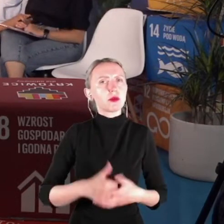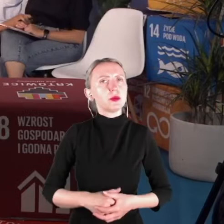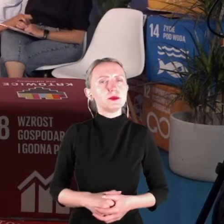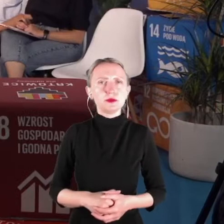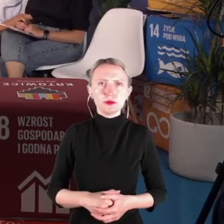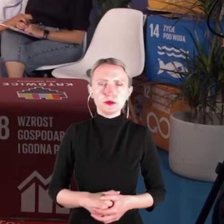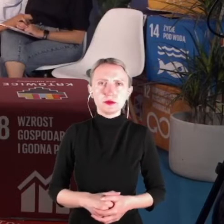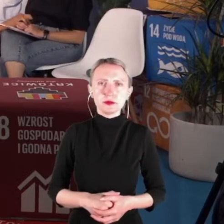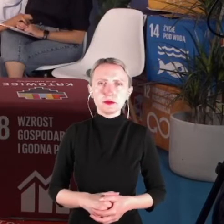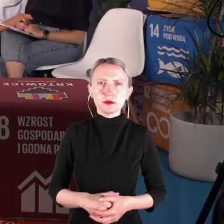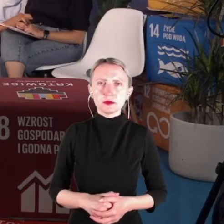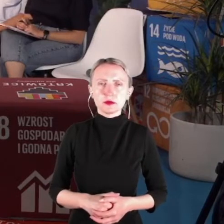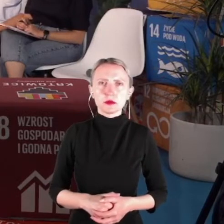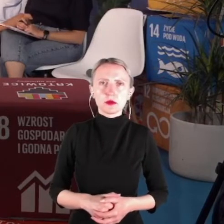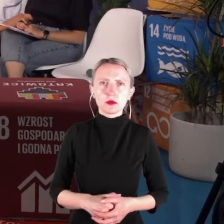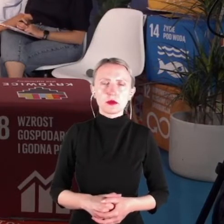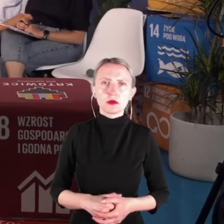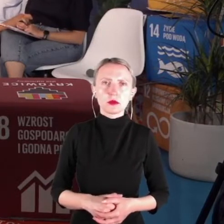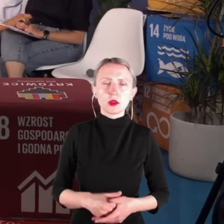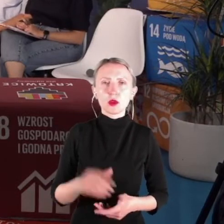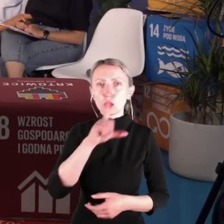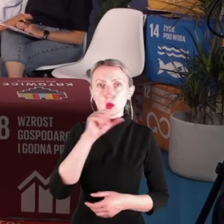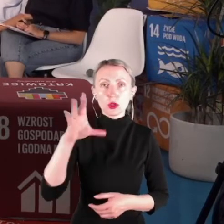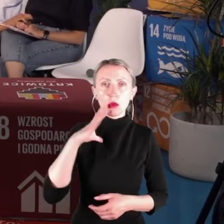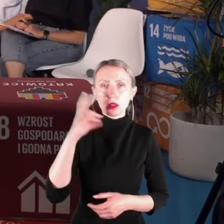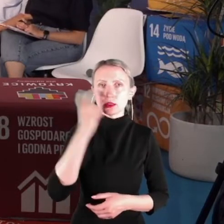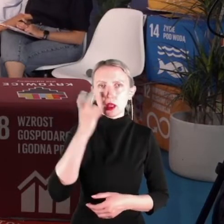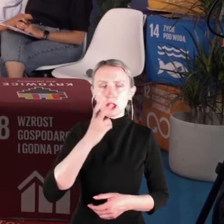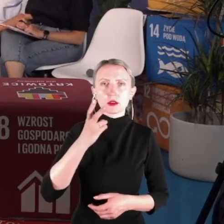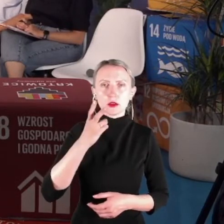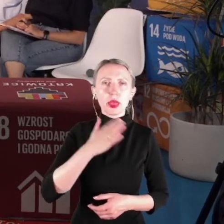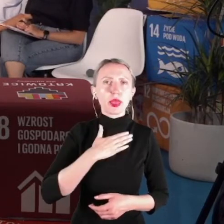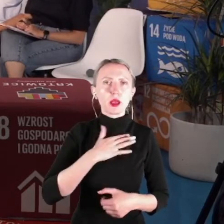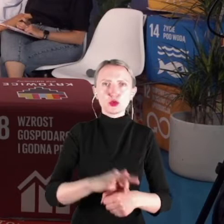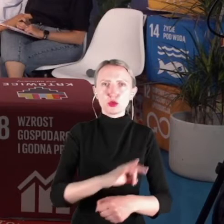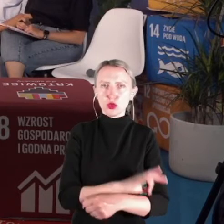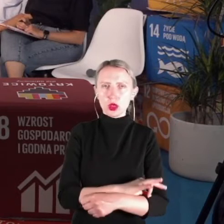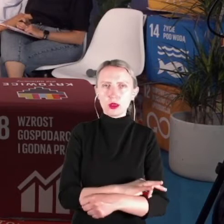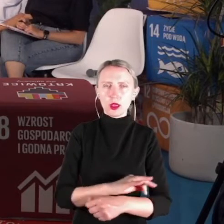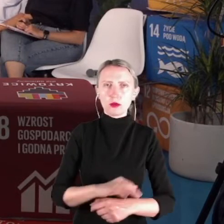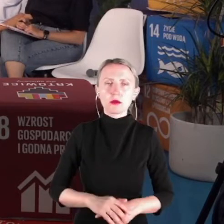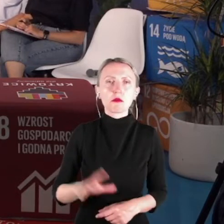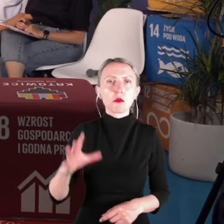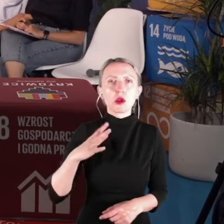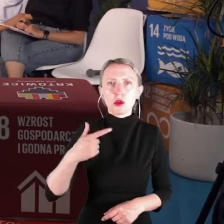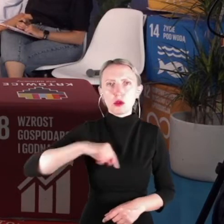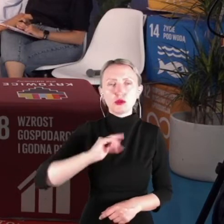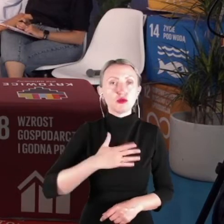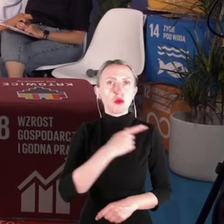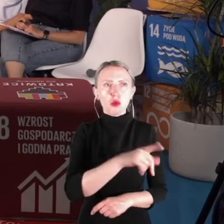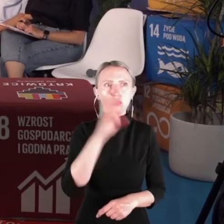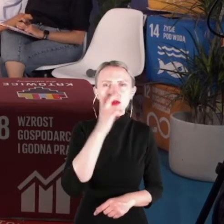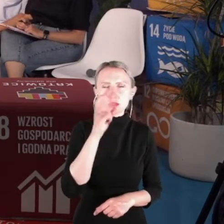invested with our venture. We felt that local community felt very misrepresented, and also were very much interested in attention